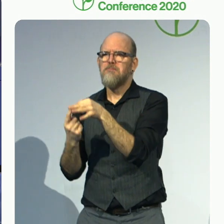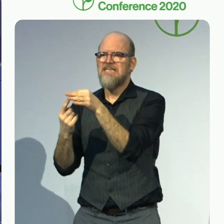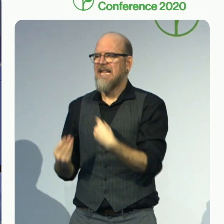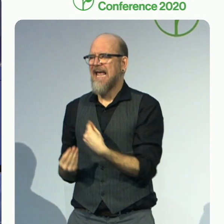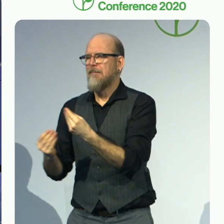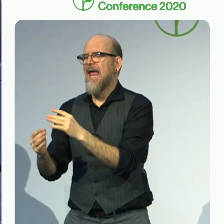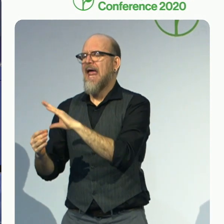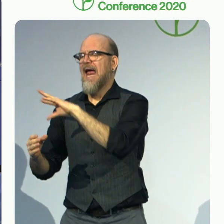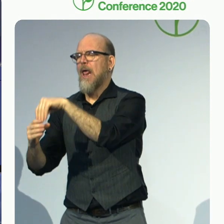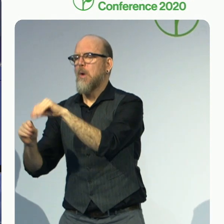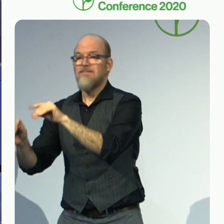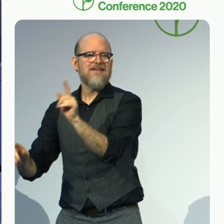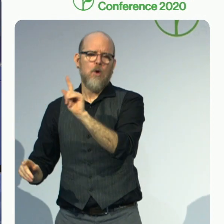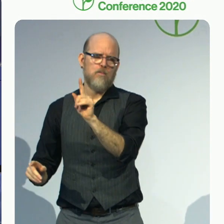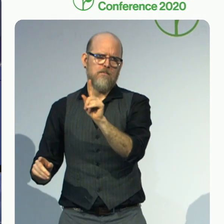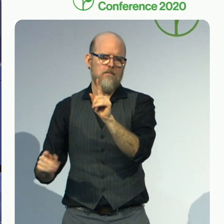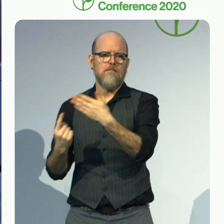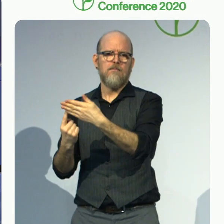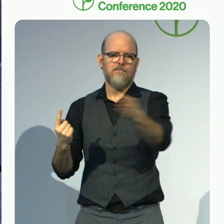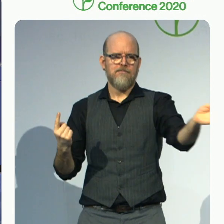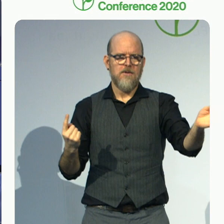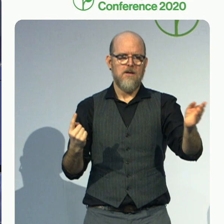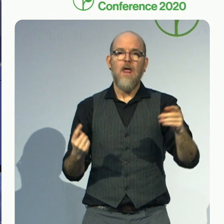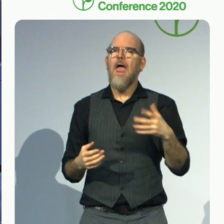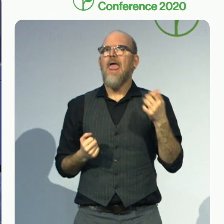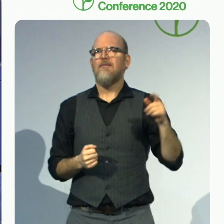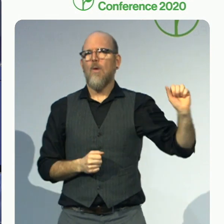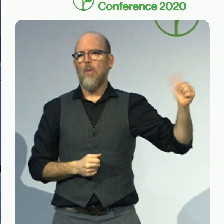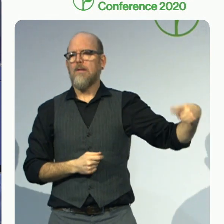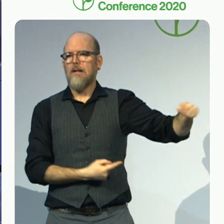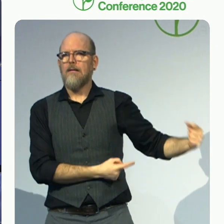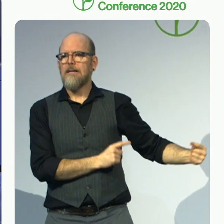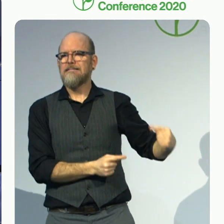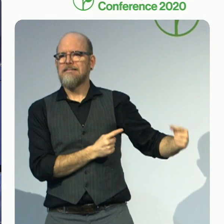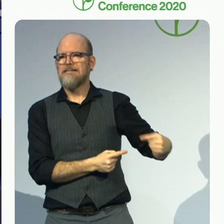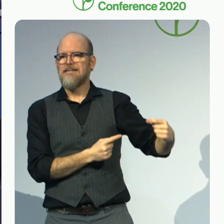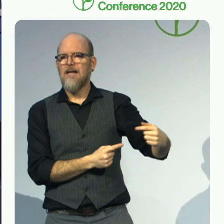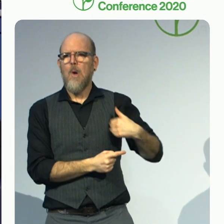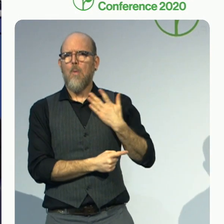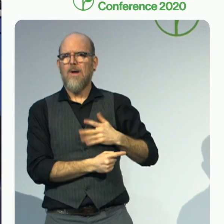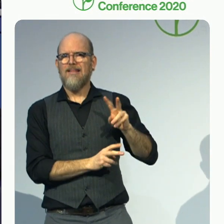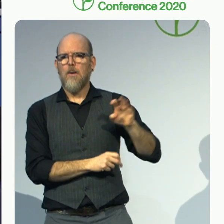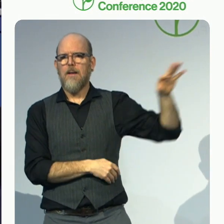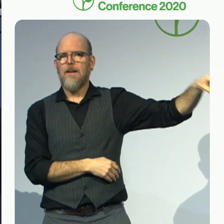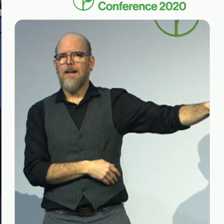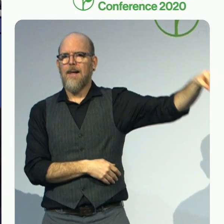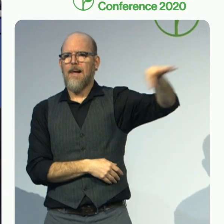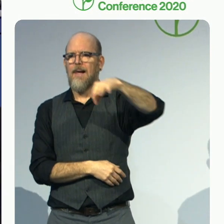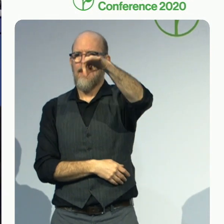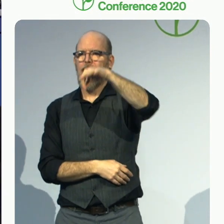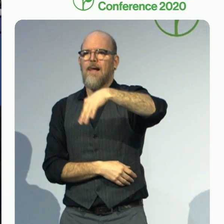know that, and I would like to address one of those discussions directly and I'd like to get your opinion on